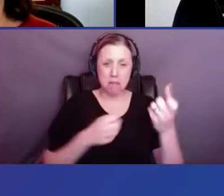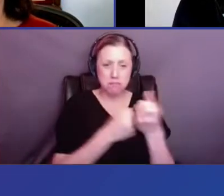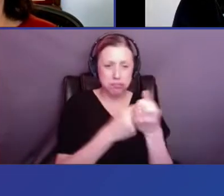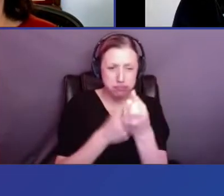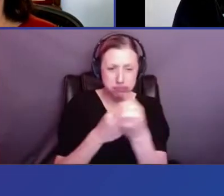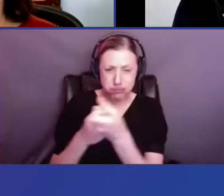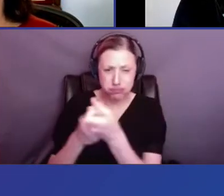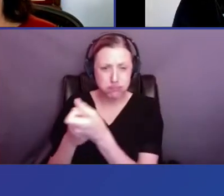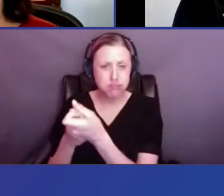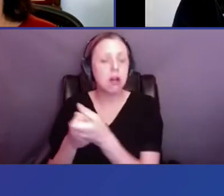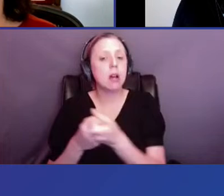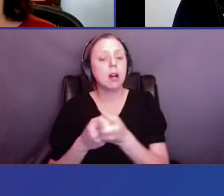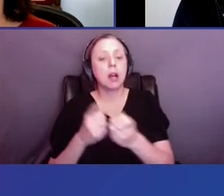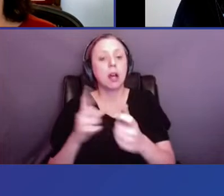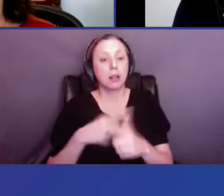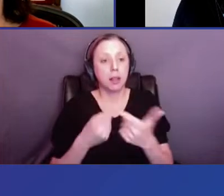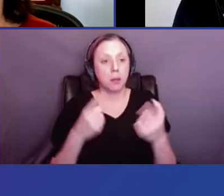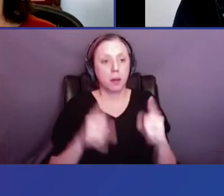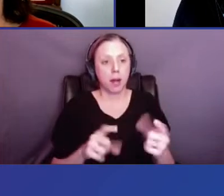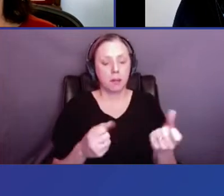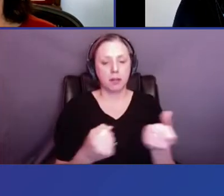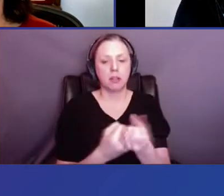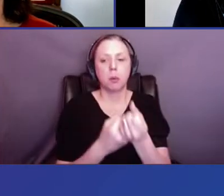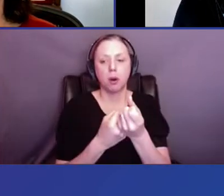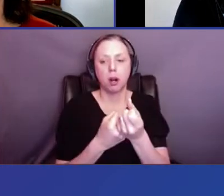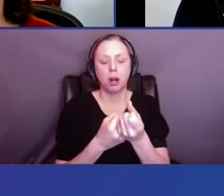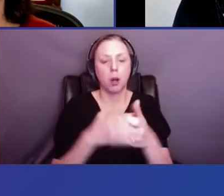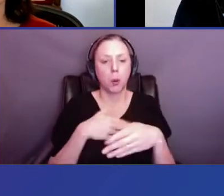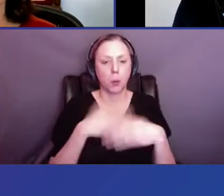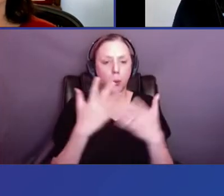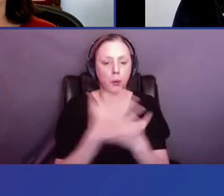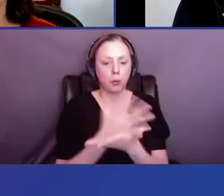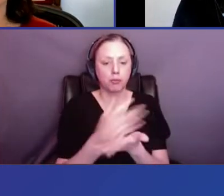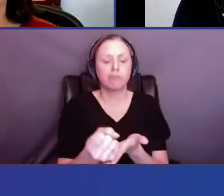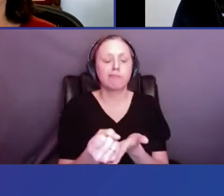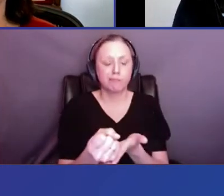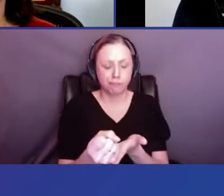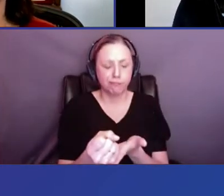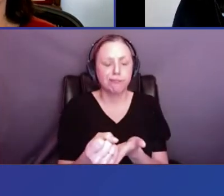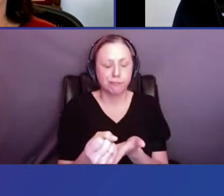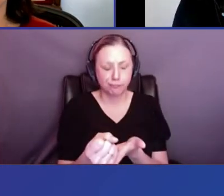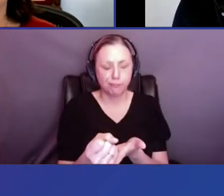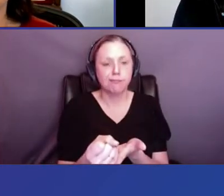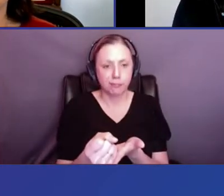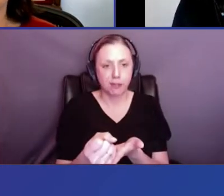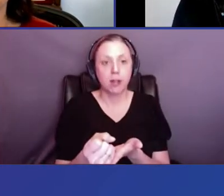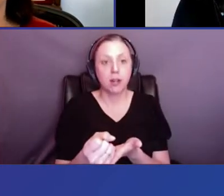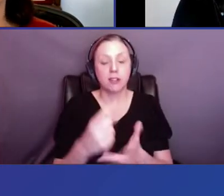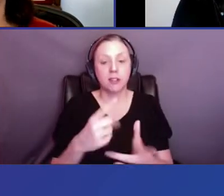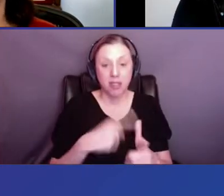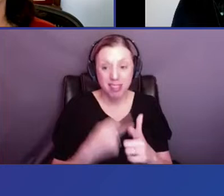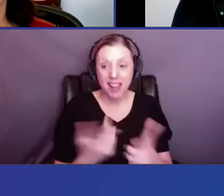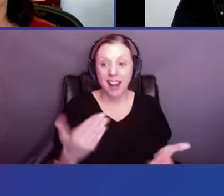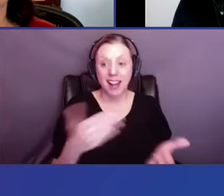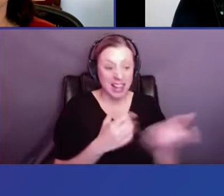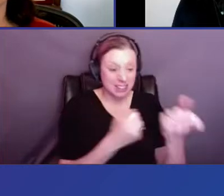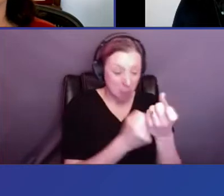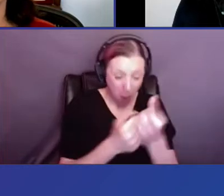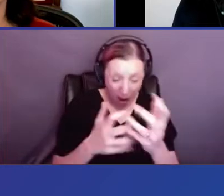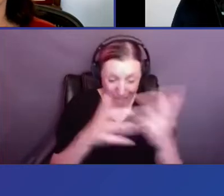then that support dries out. And it once again creates the same gap that existed